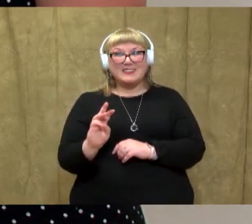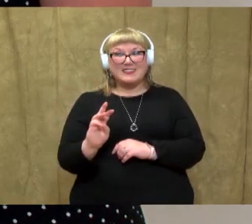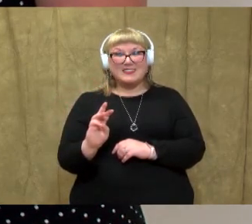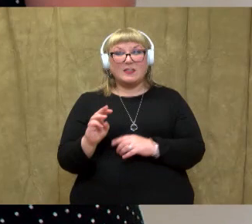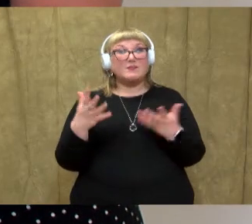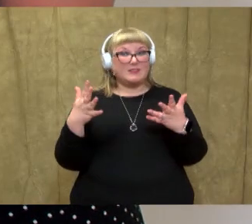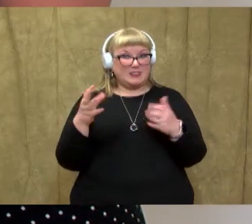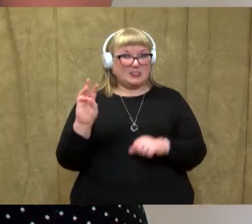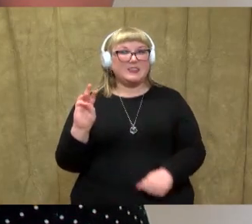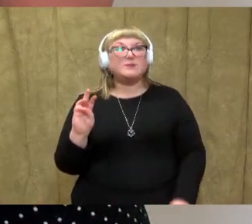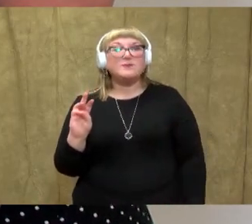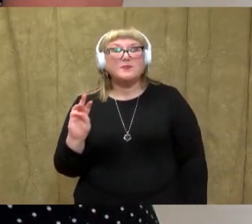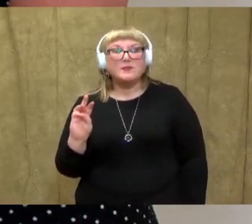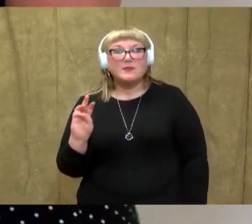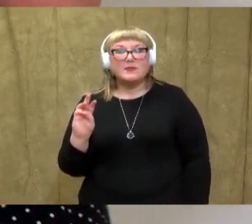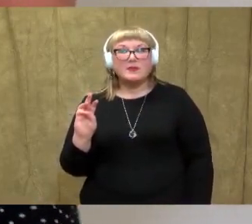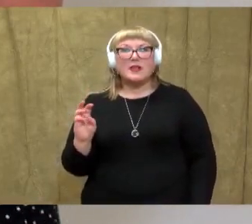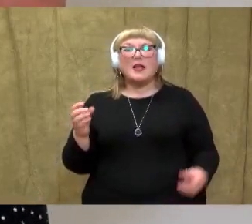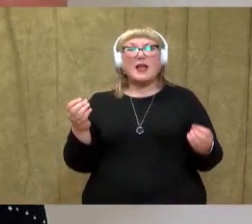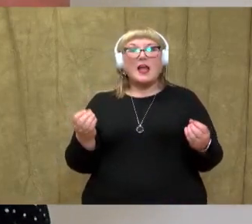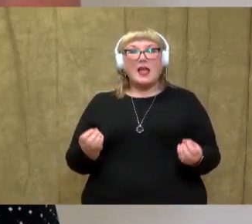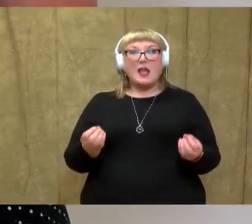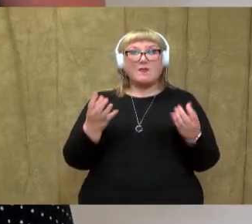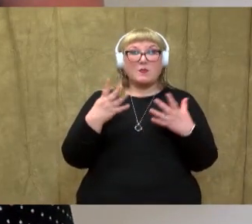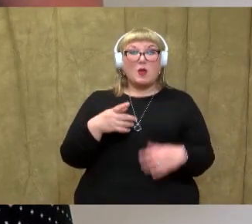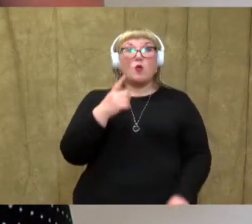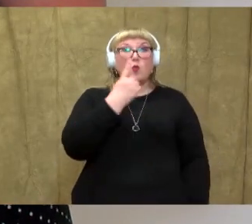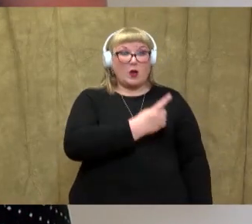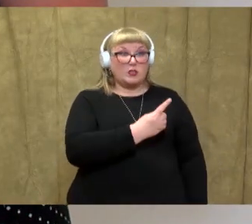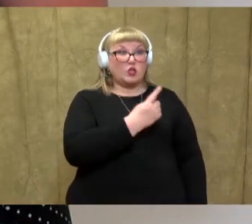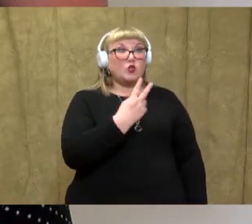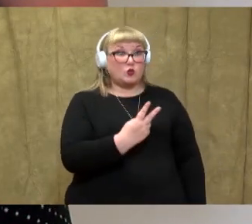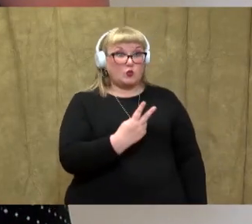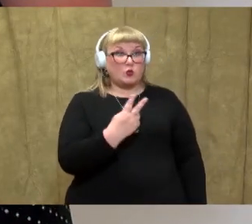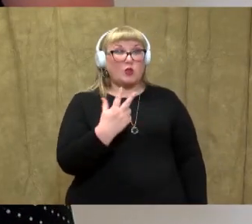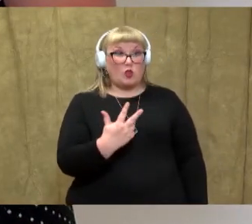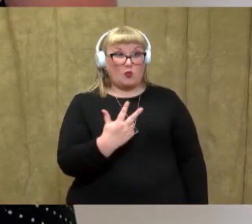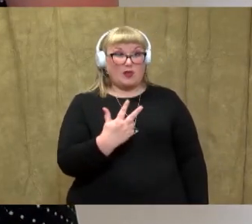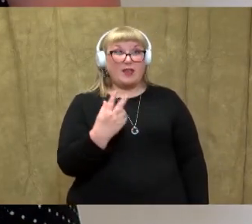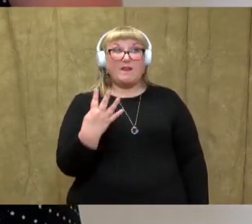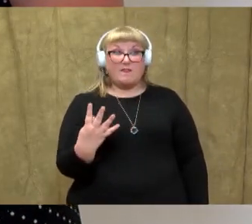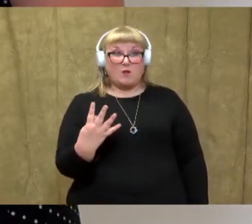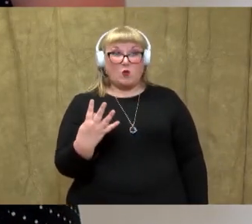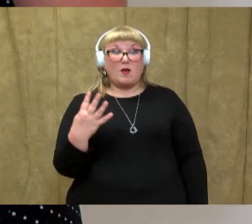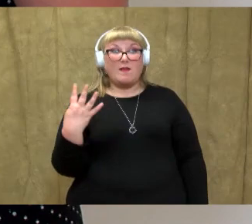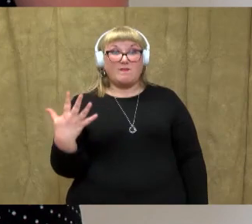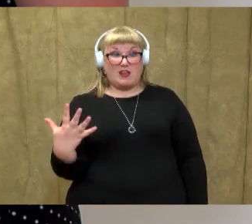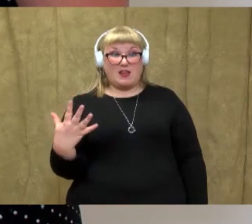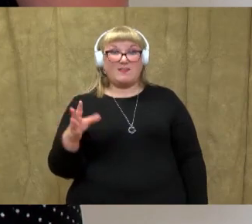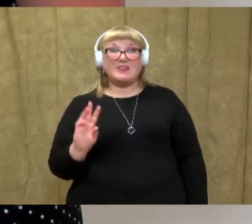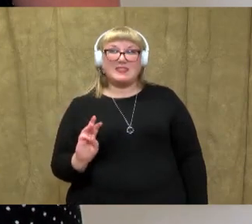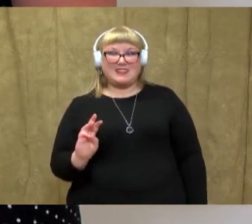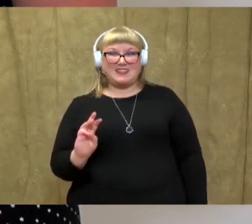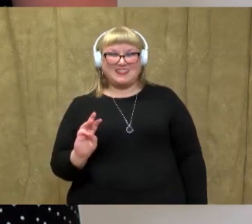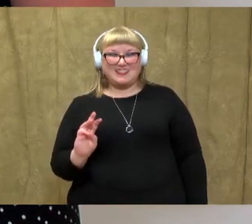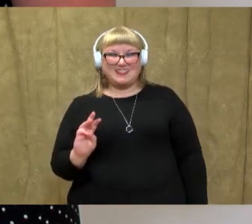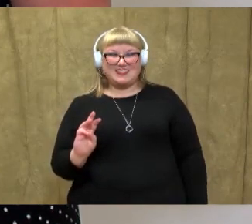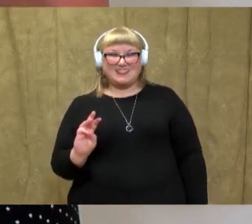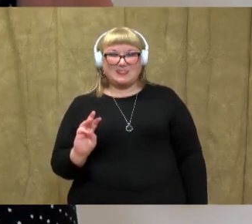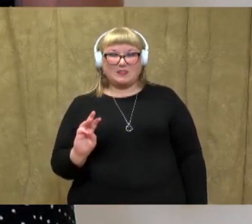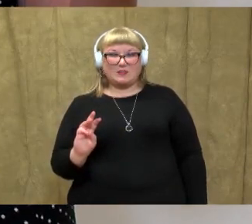6. Let's count how many pieces we have. 1, 2, 3, 4, 5,